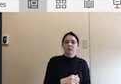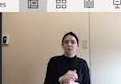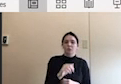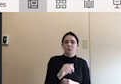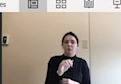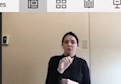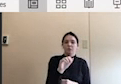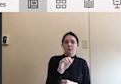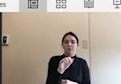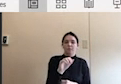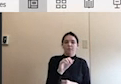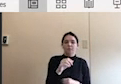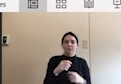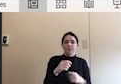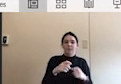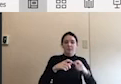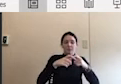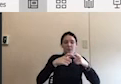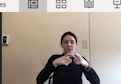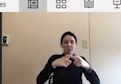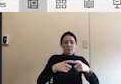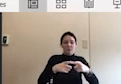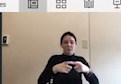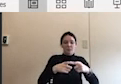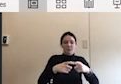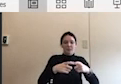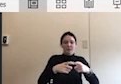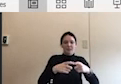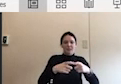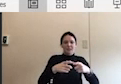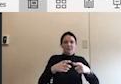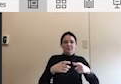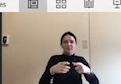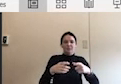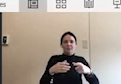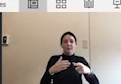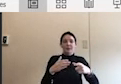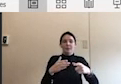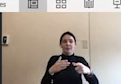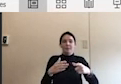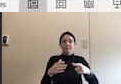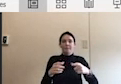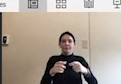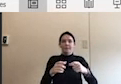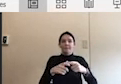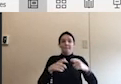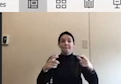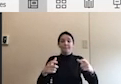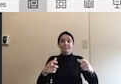all the air in this bottle is being forced to flow through this little thin pipe,